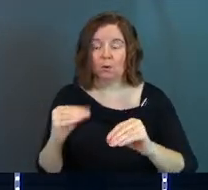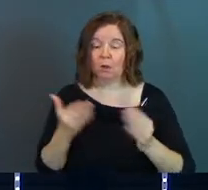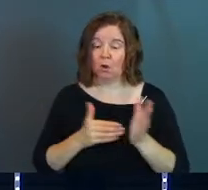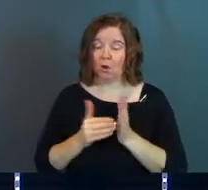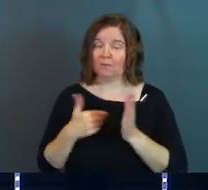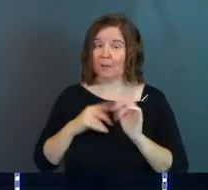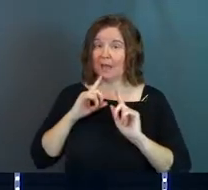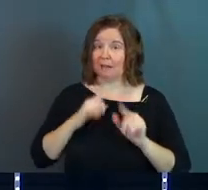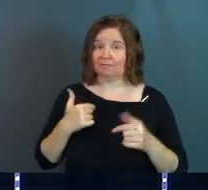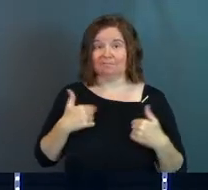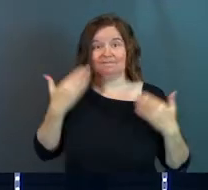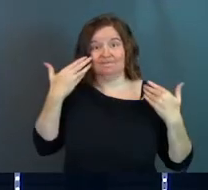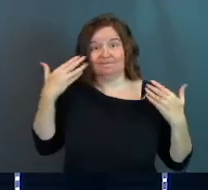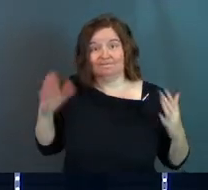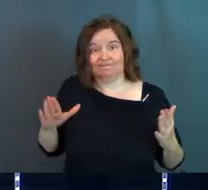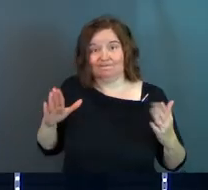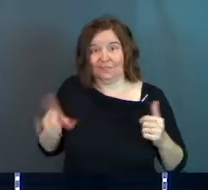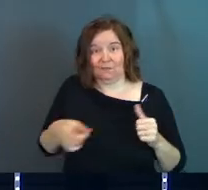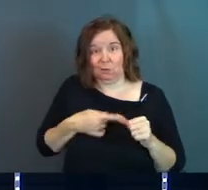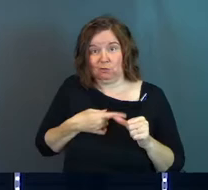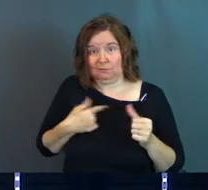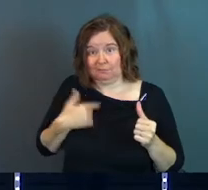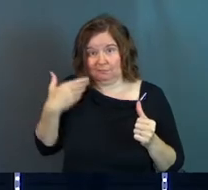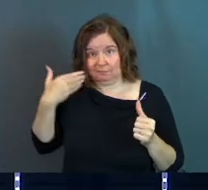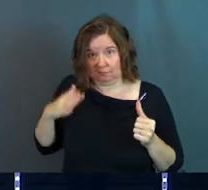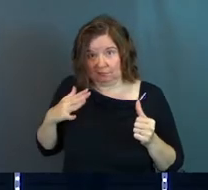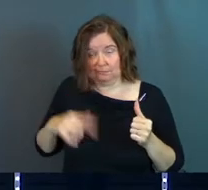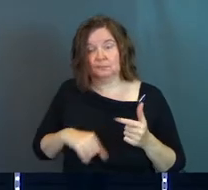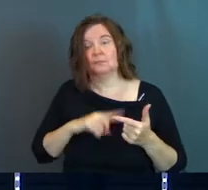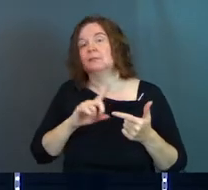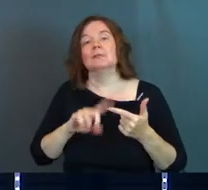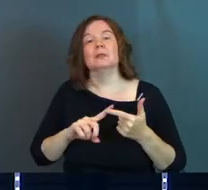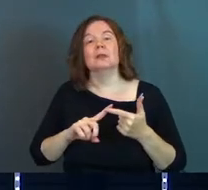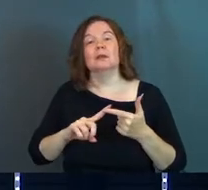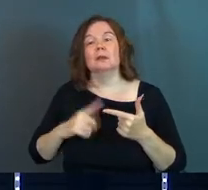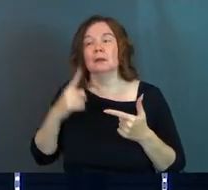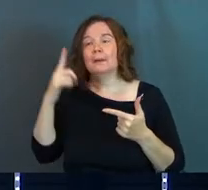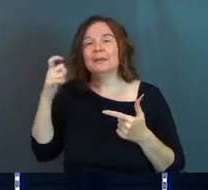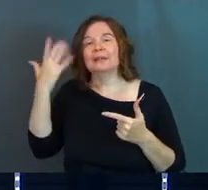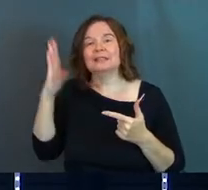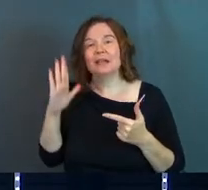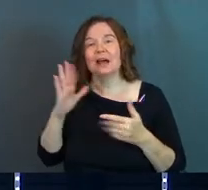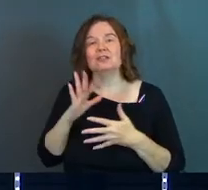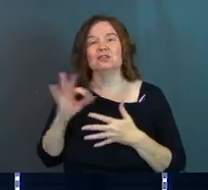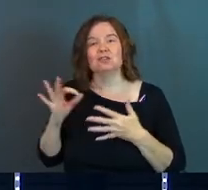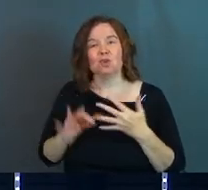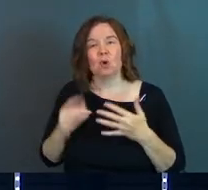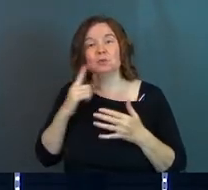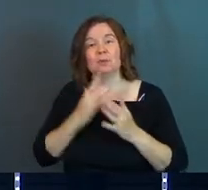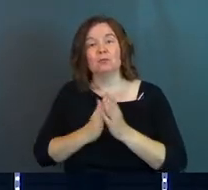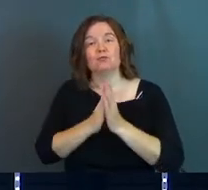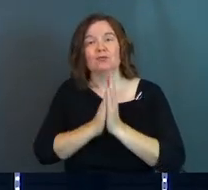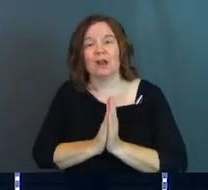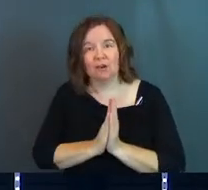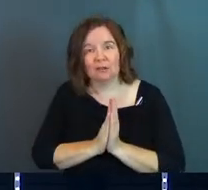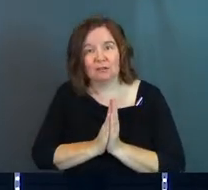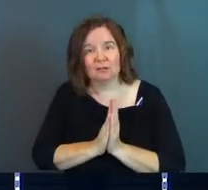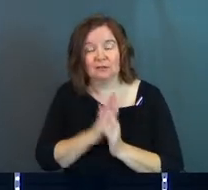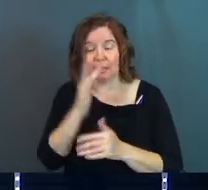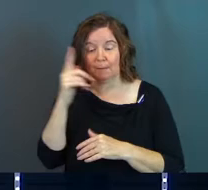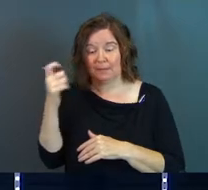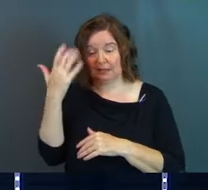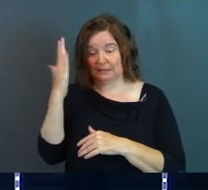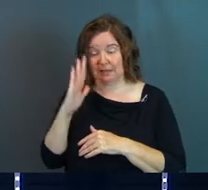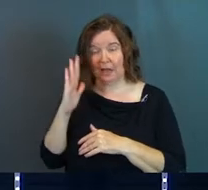often my answer is, I don't know, number one. But number two is, because God chose prayer. And